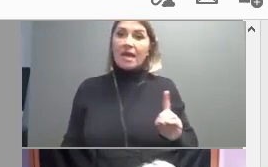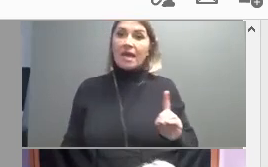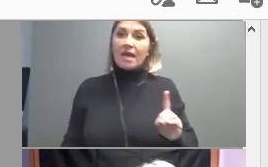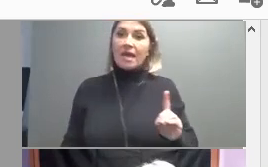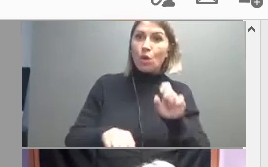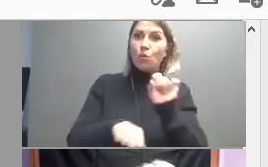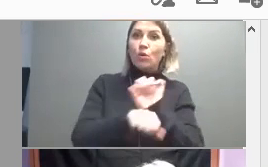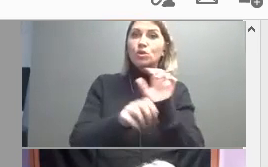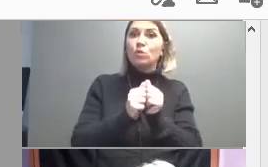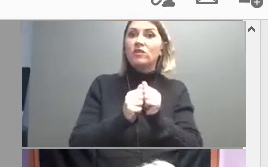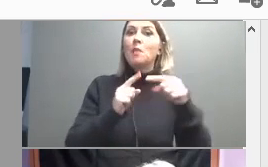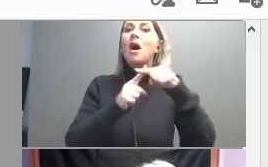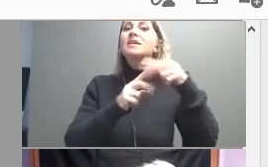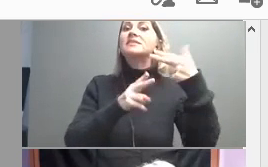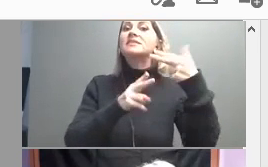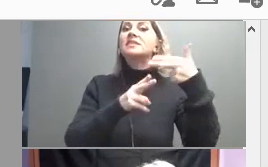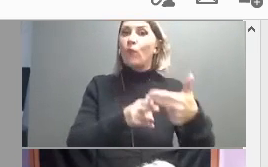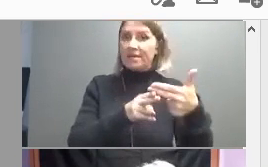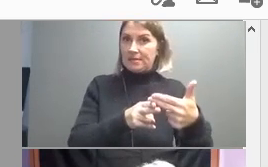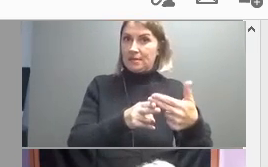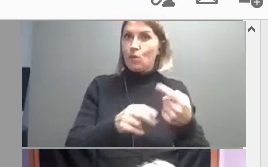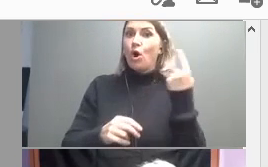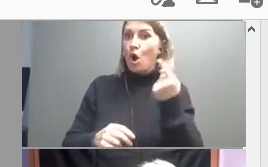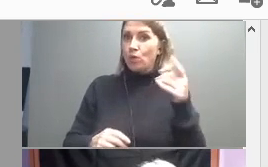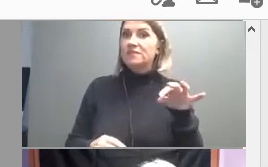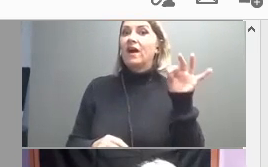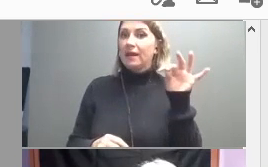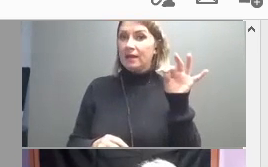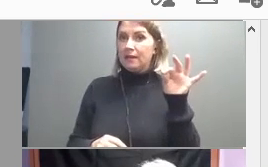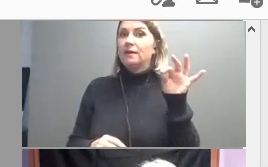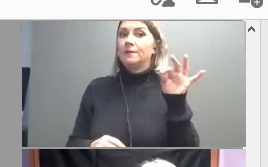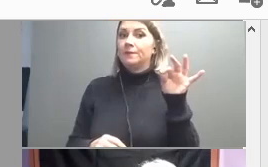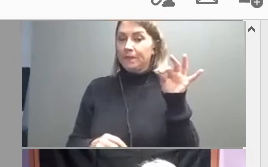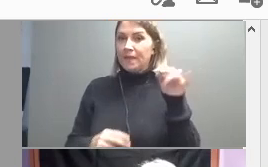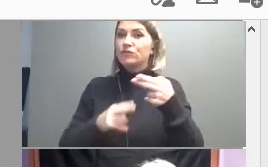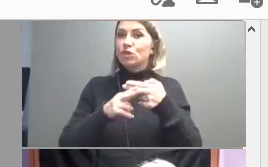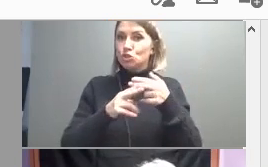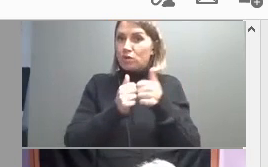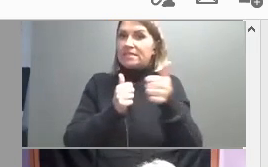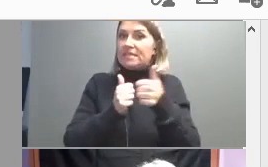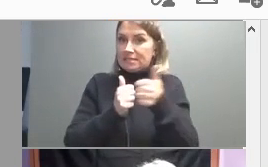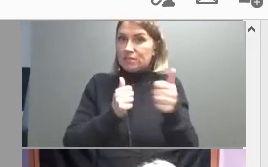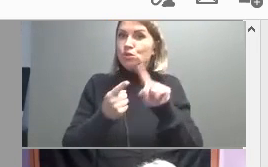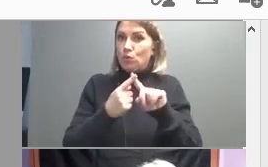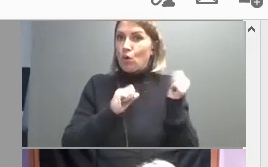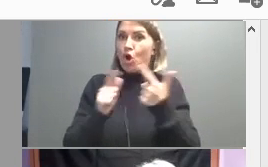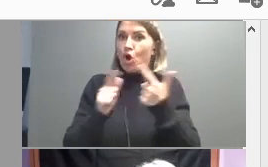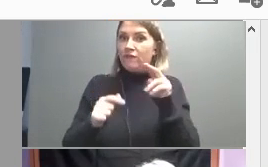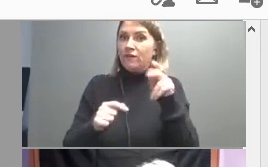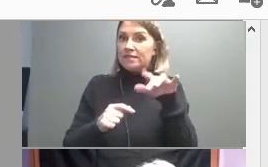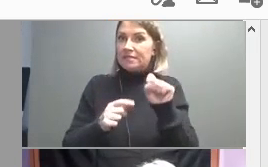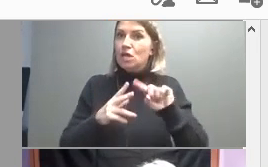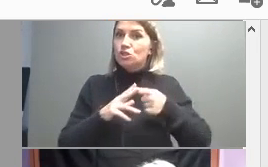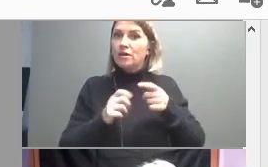weighted graphs, and it will always find the shortest distance to all vertices starting from a